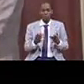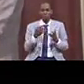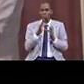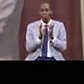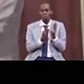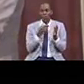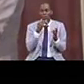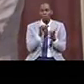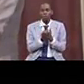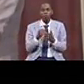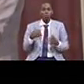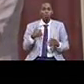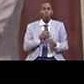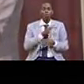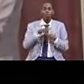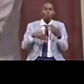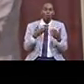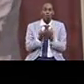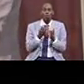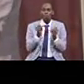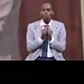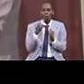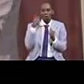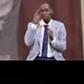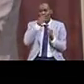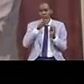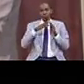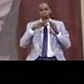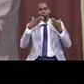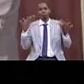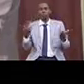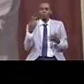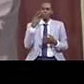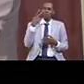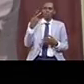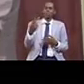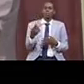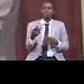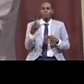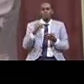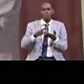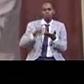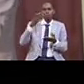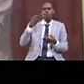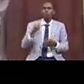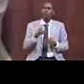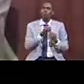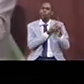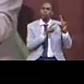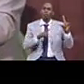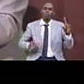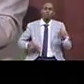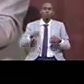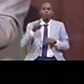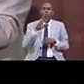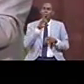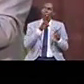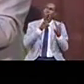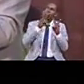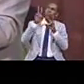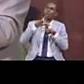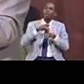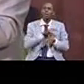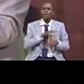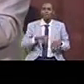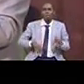open face beholding as in a glass the glory of the Lord. You see that you're looking at Christ, you're learning